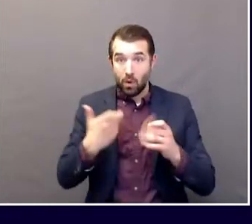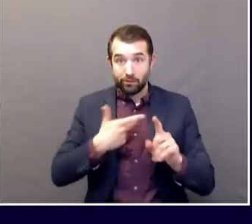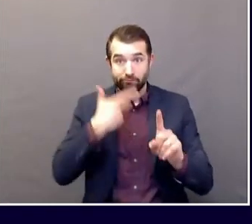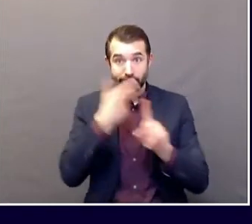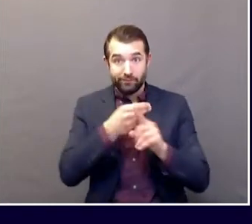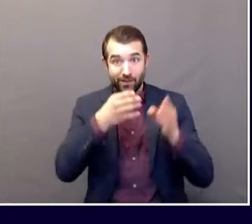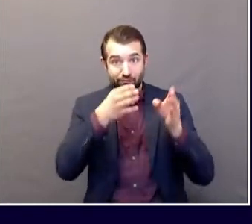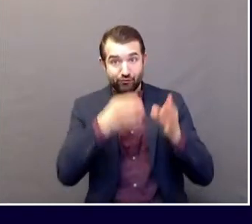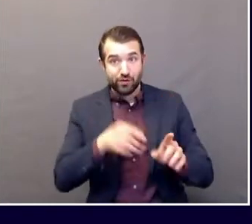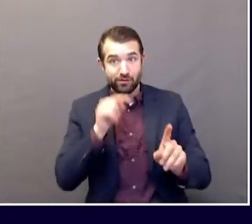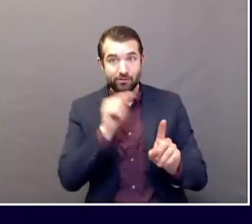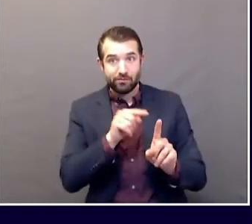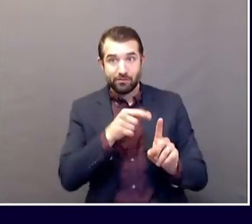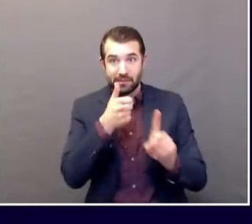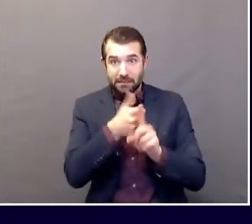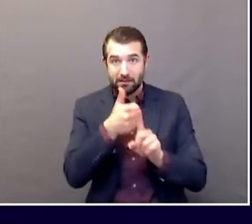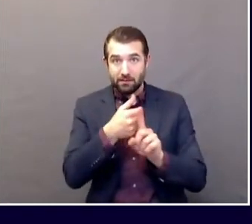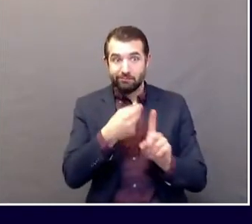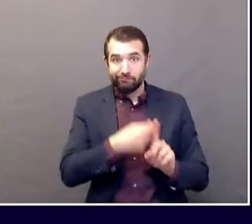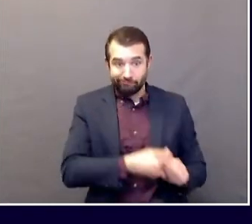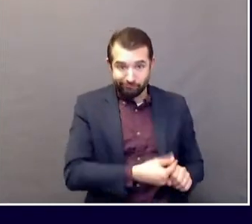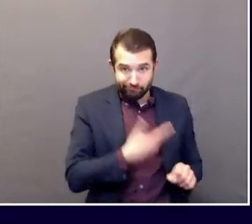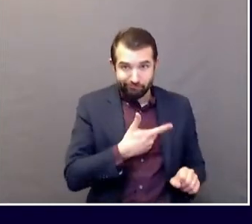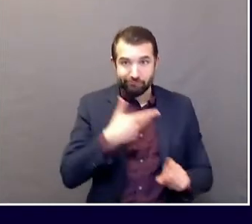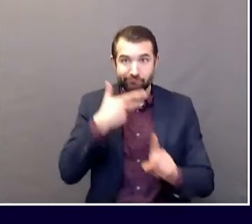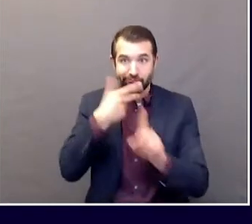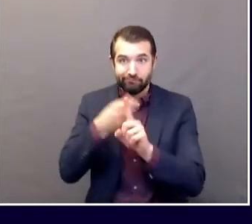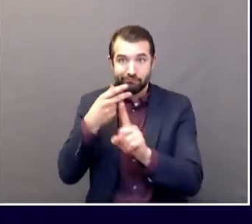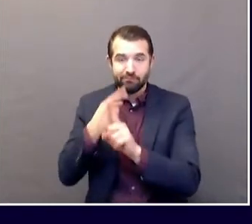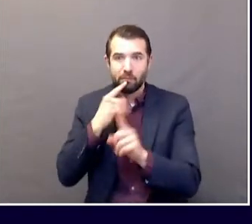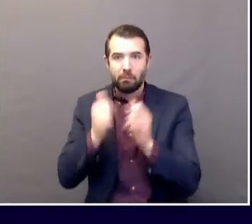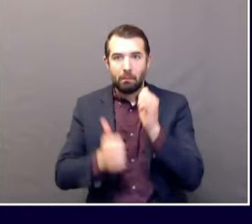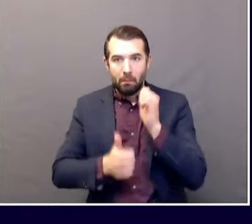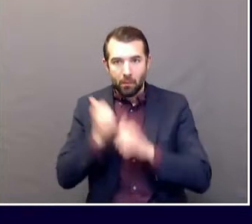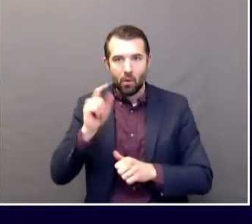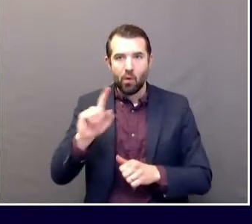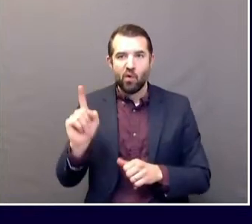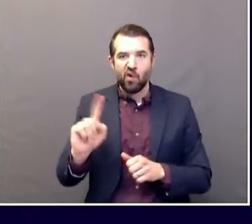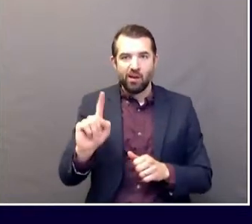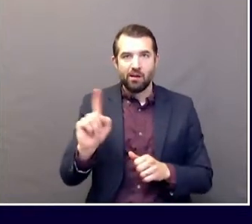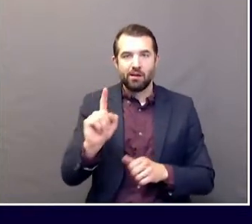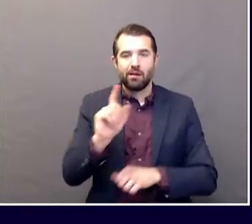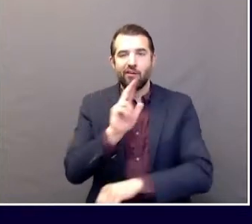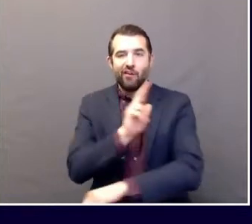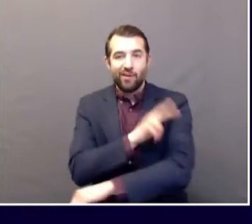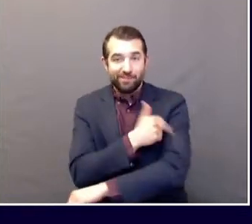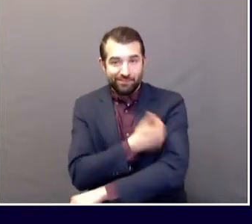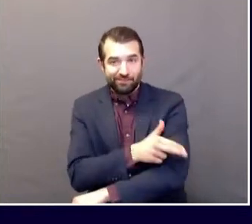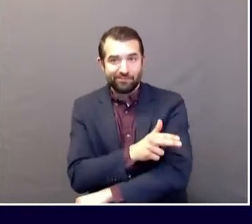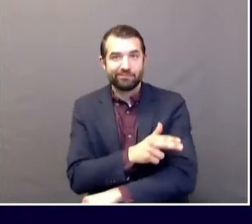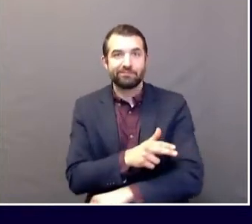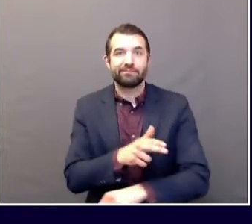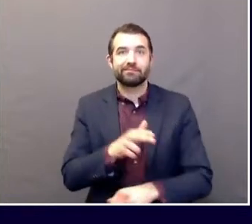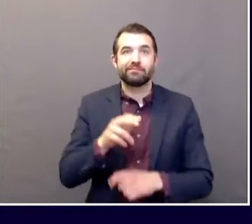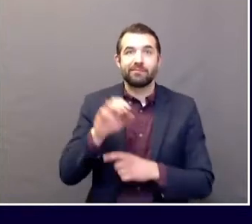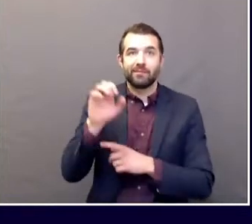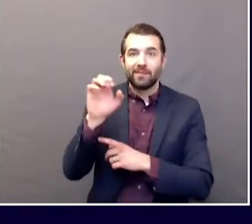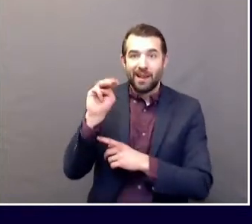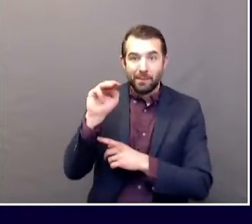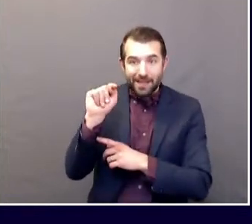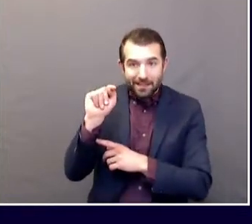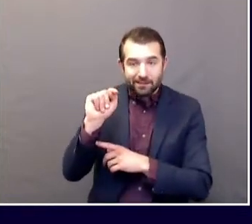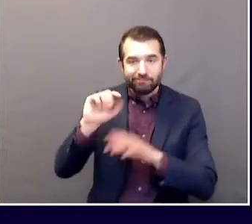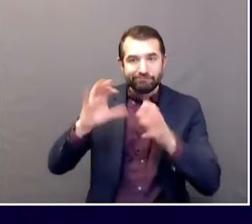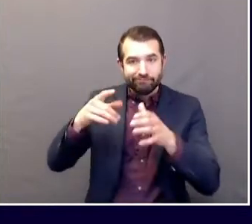is being done under the auspices of hospitals and health systems or by EMT groups or emergency medical